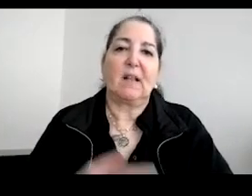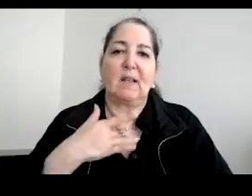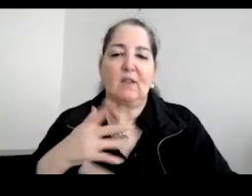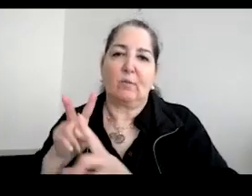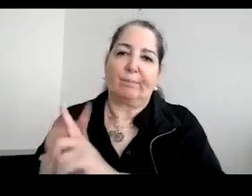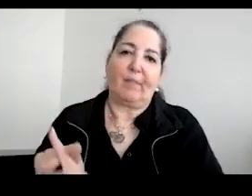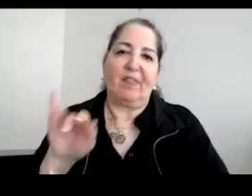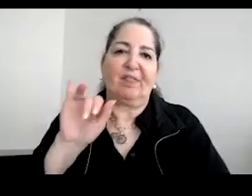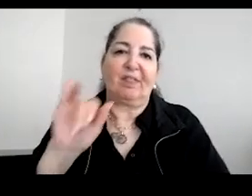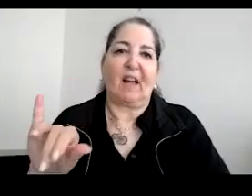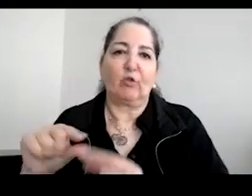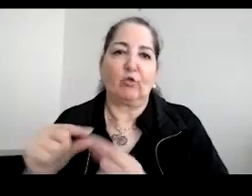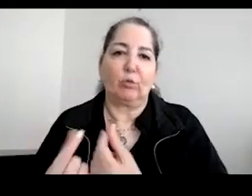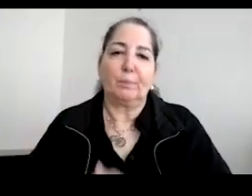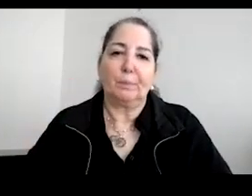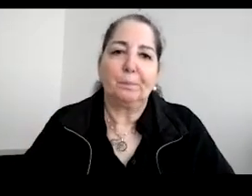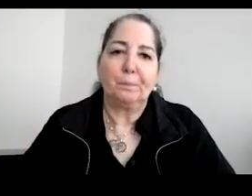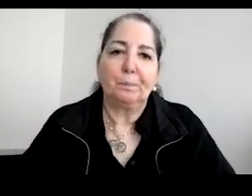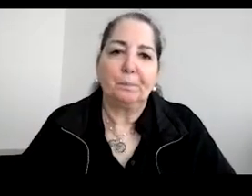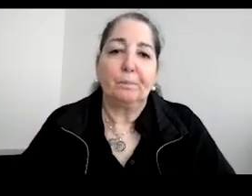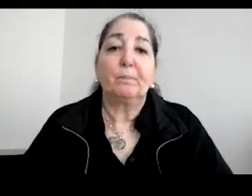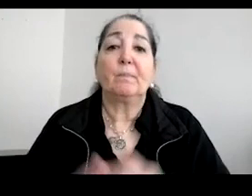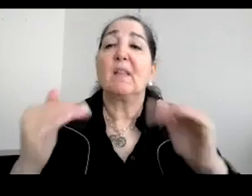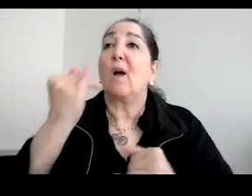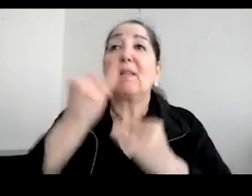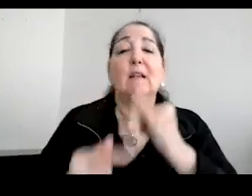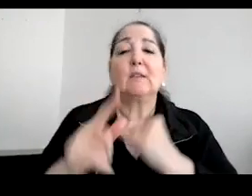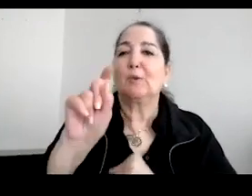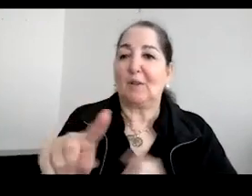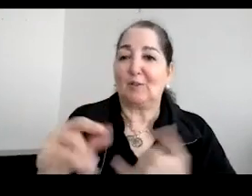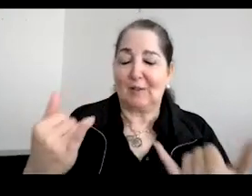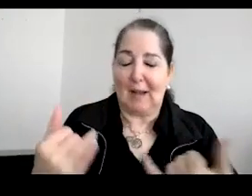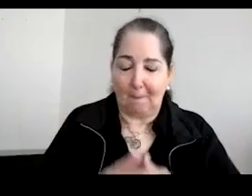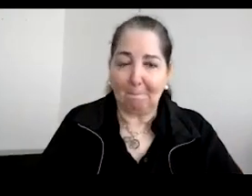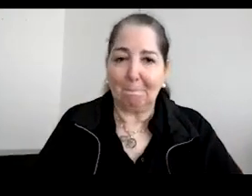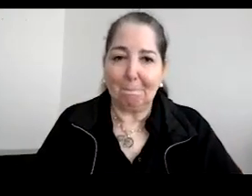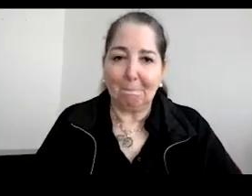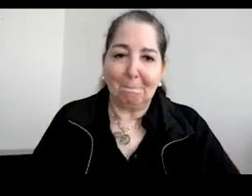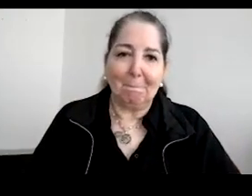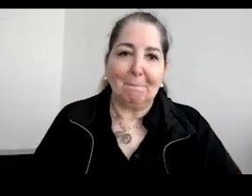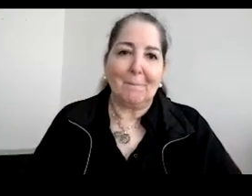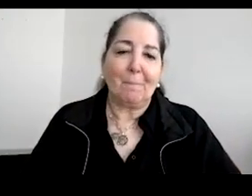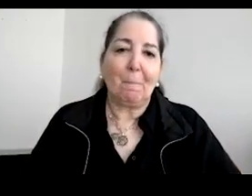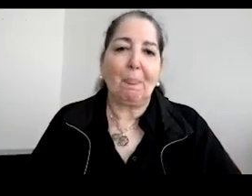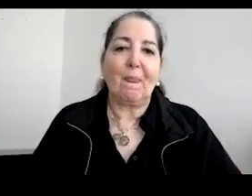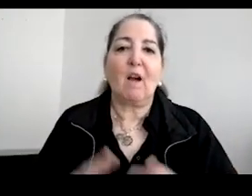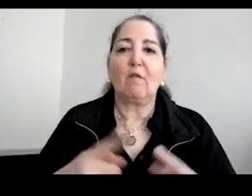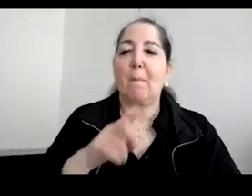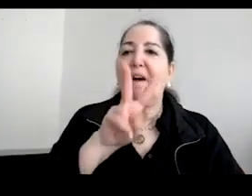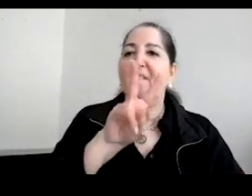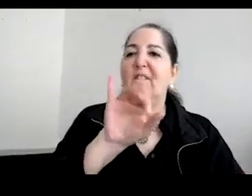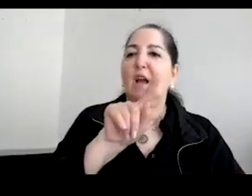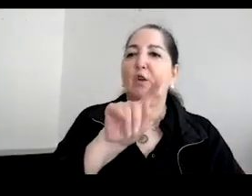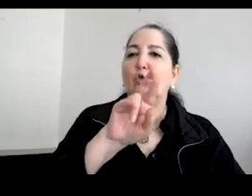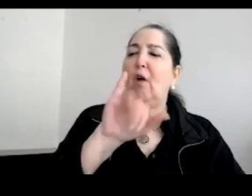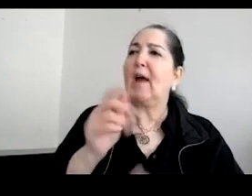All right, thank you so much, Jordan. We're just going to do one last question before we close out here. This is coming from Victoria. She's asking, how